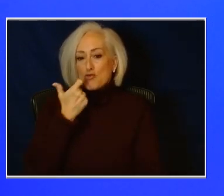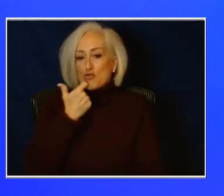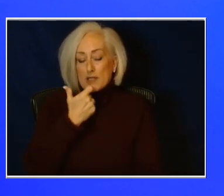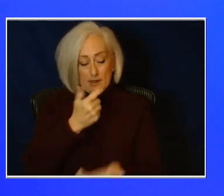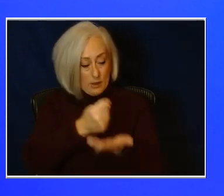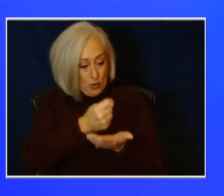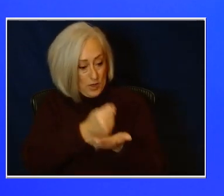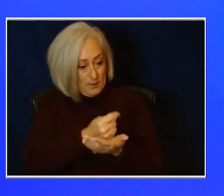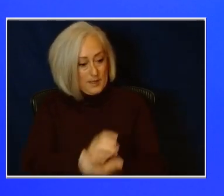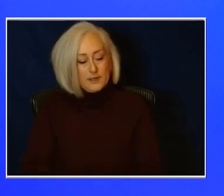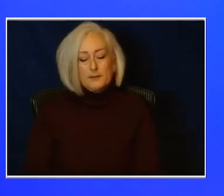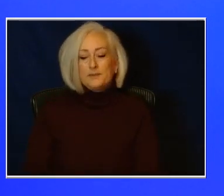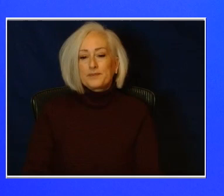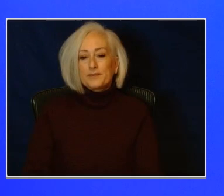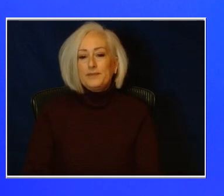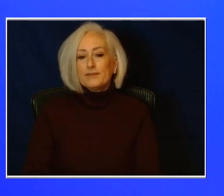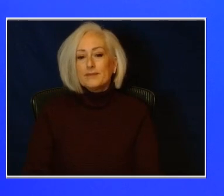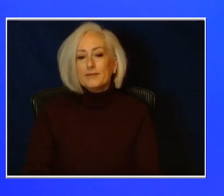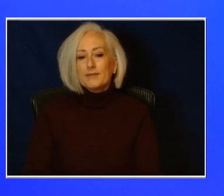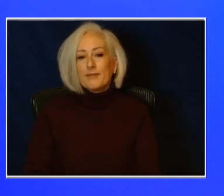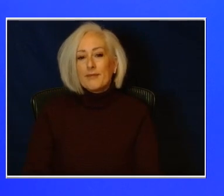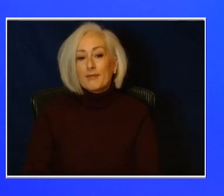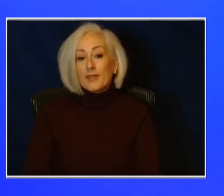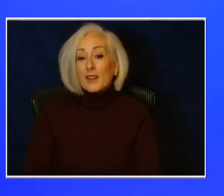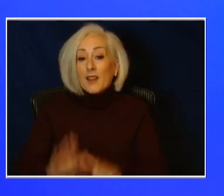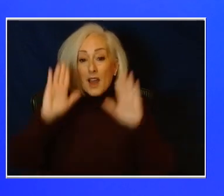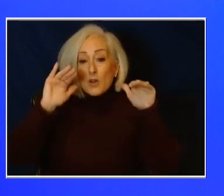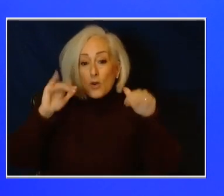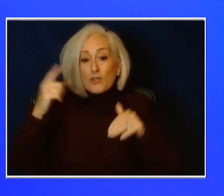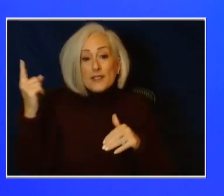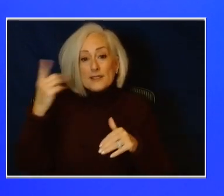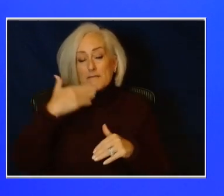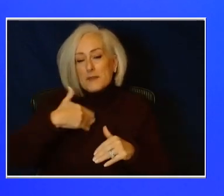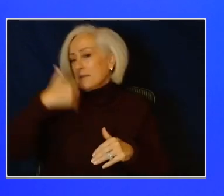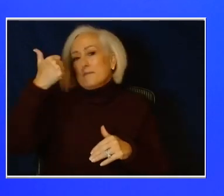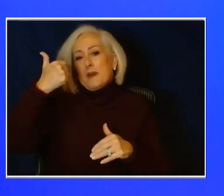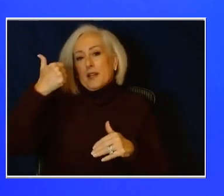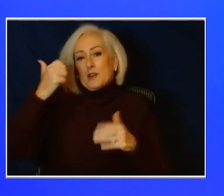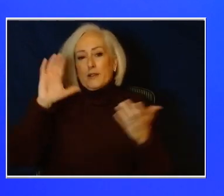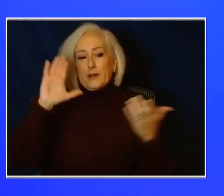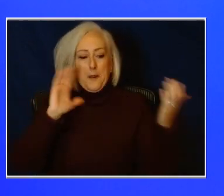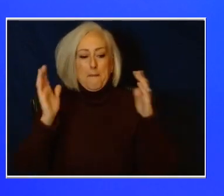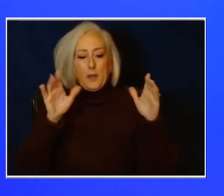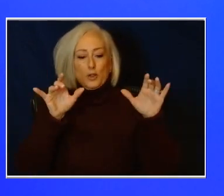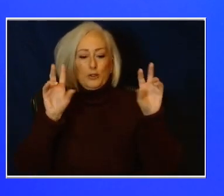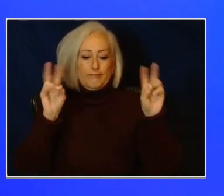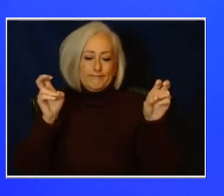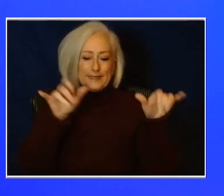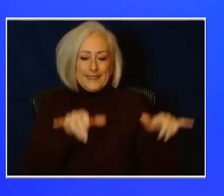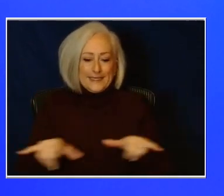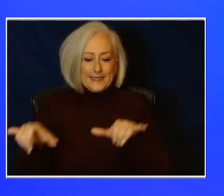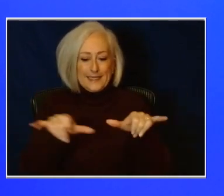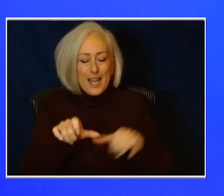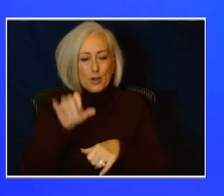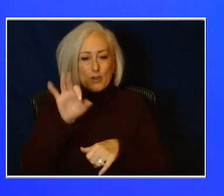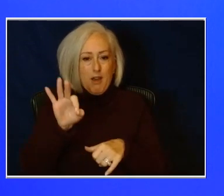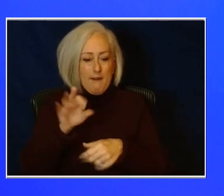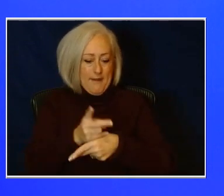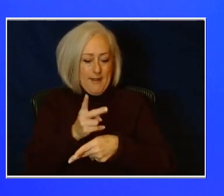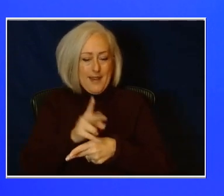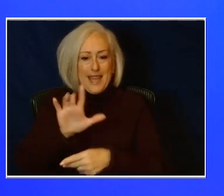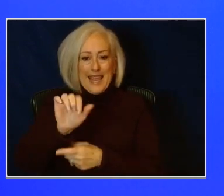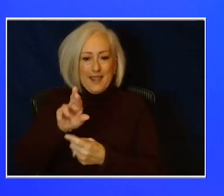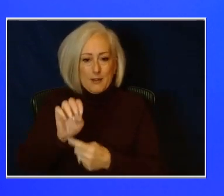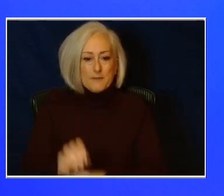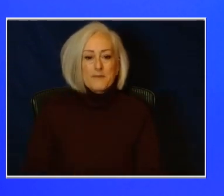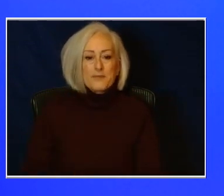and hopefully something that's even better than standard of care. But obviously that's what we're trying to prove. But